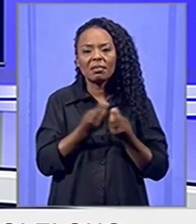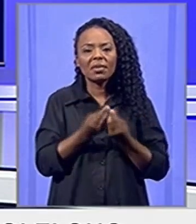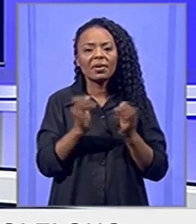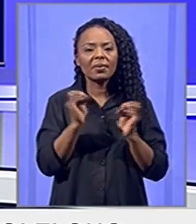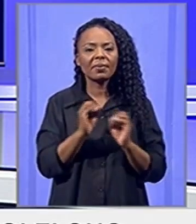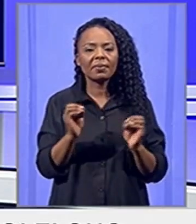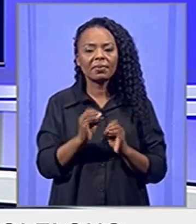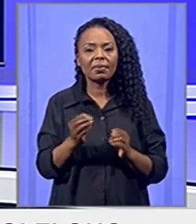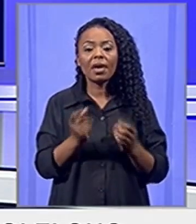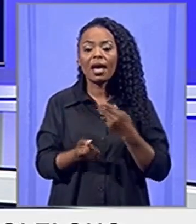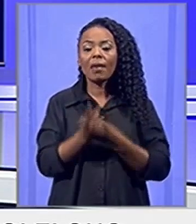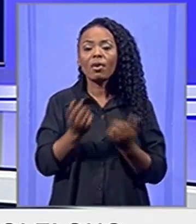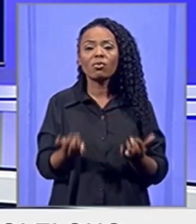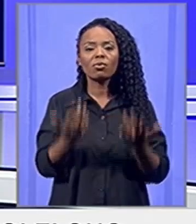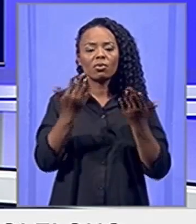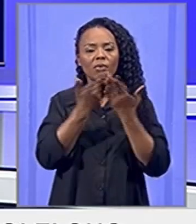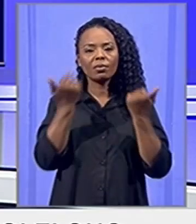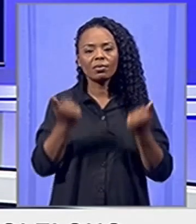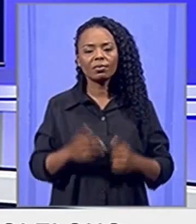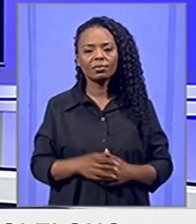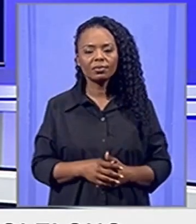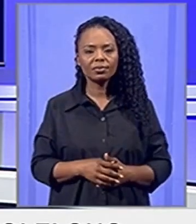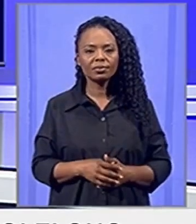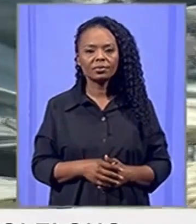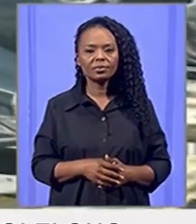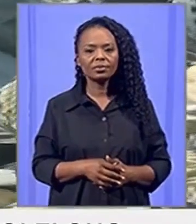go itsewe se se bakileng molelo o.